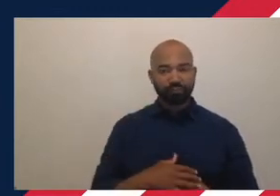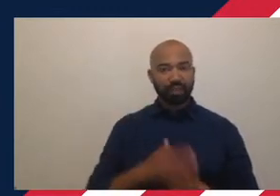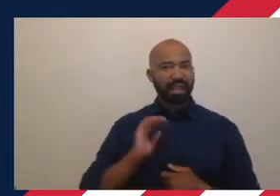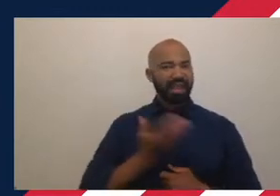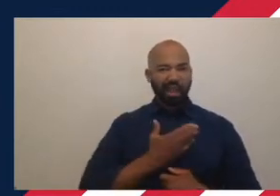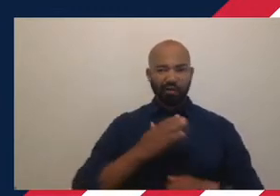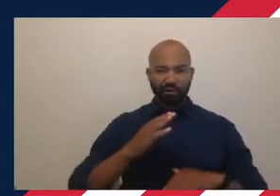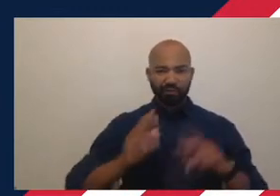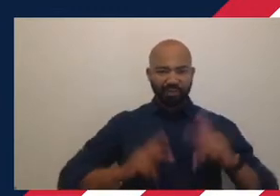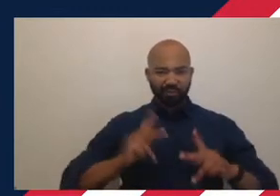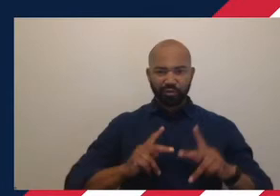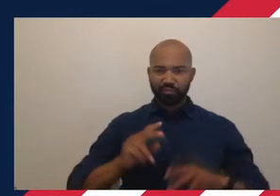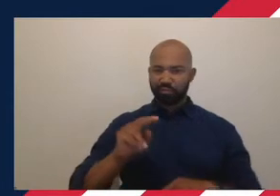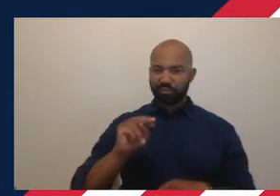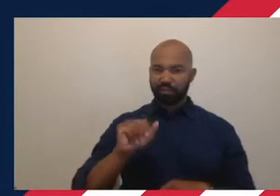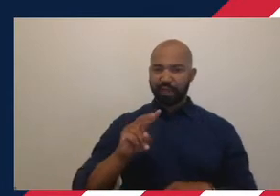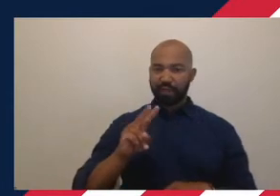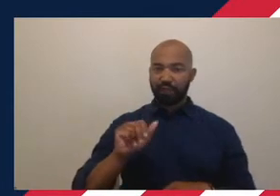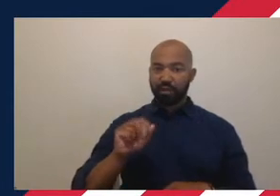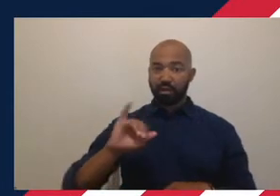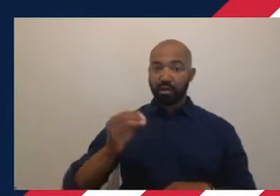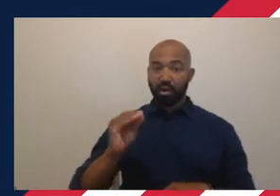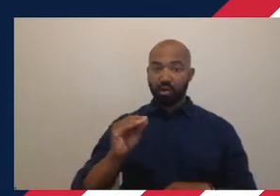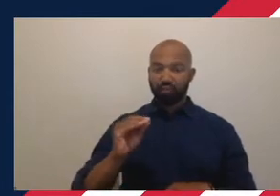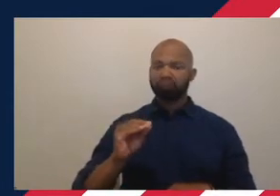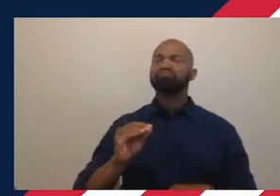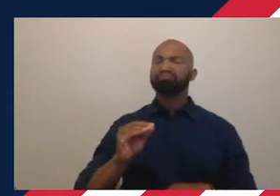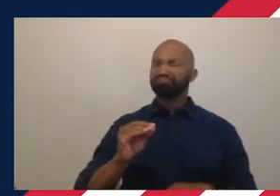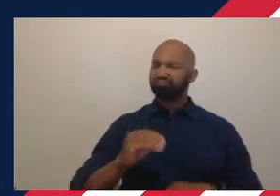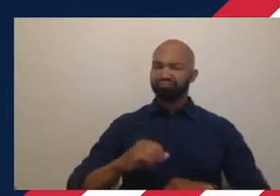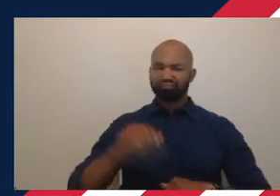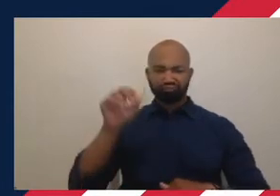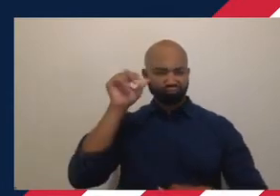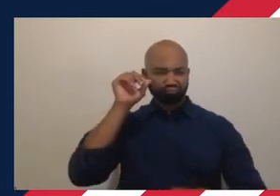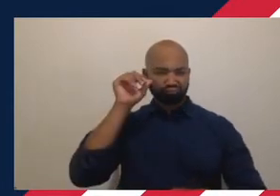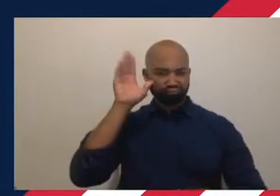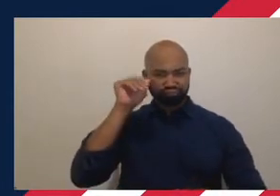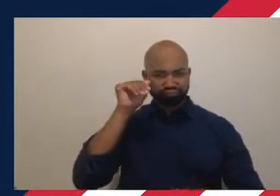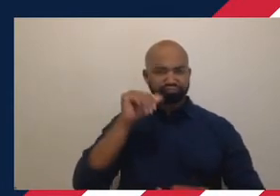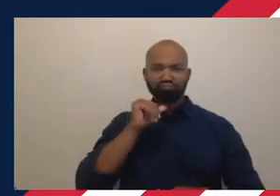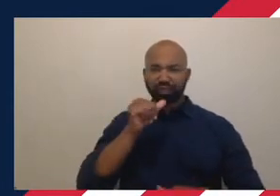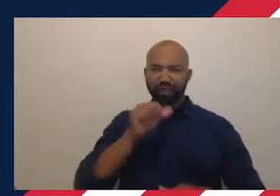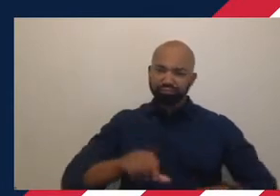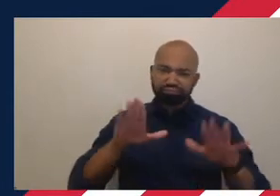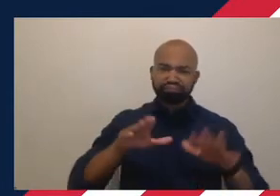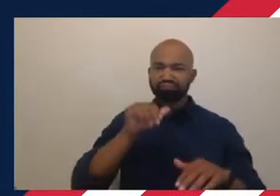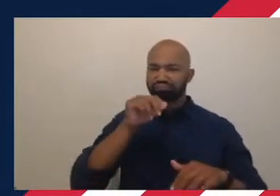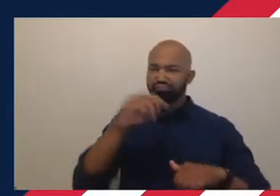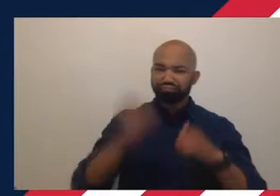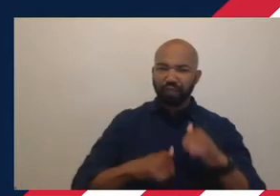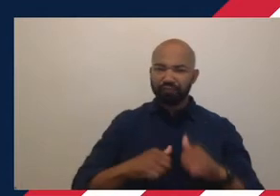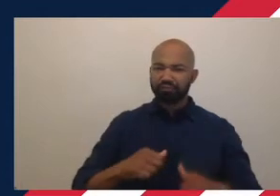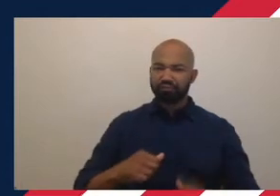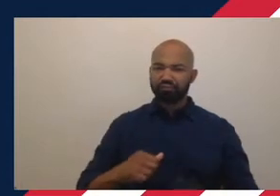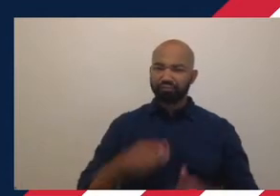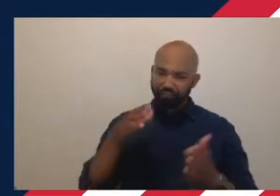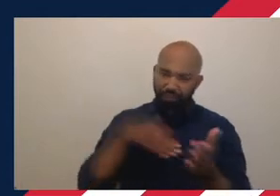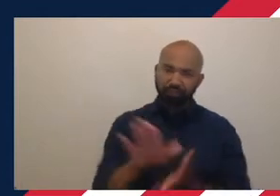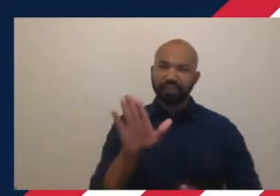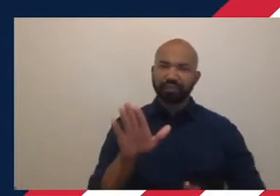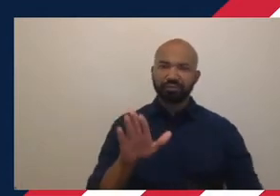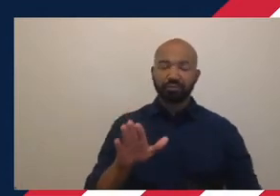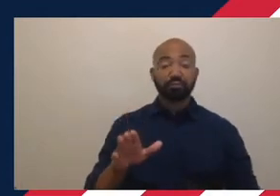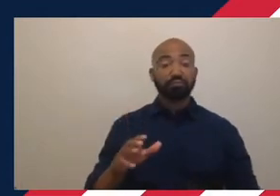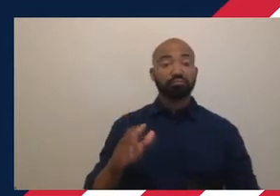well as the resilience of all tribes throughout this country. We've gone through some tough times in the history of the United States